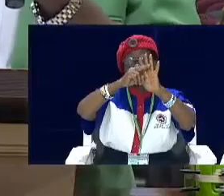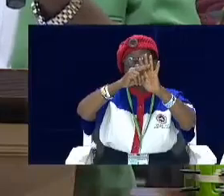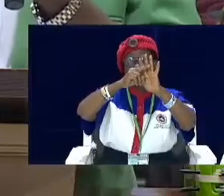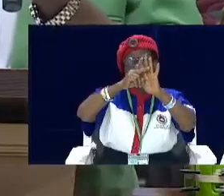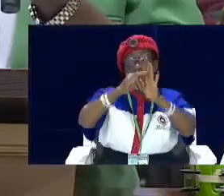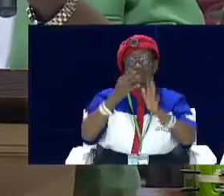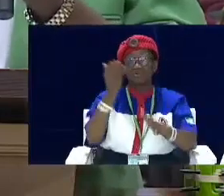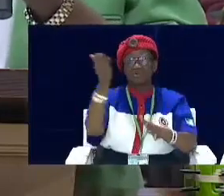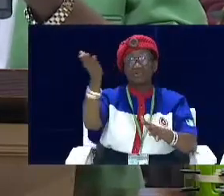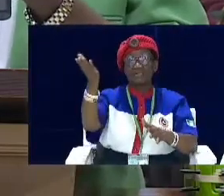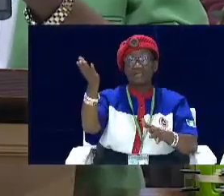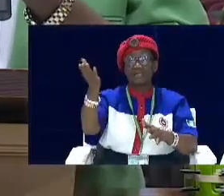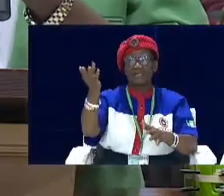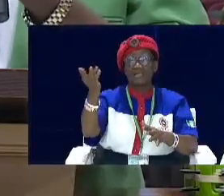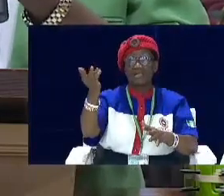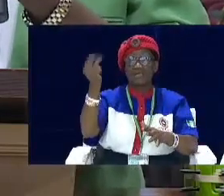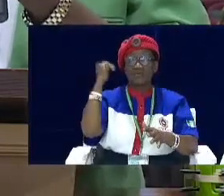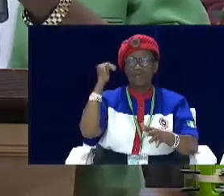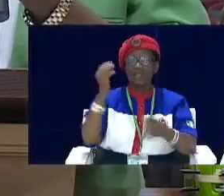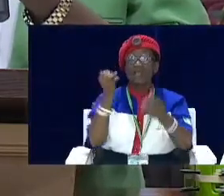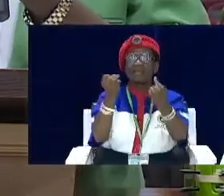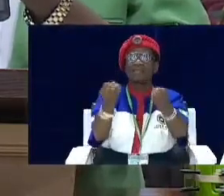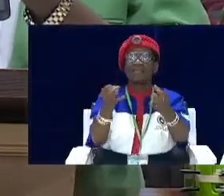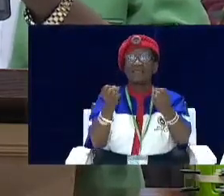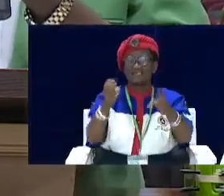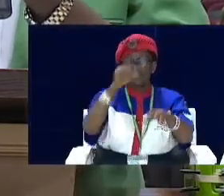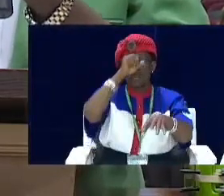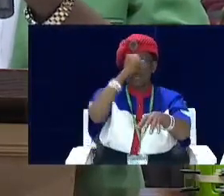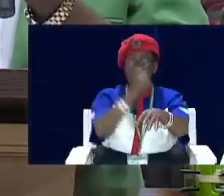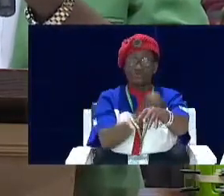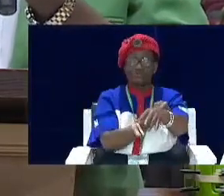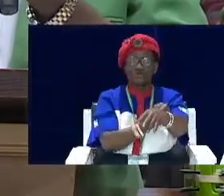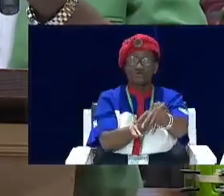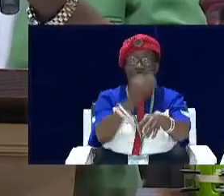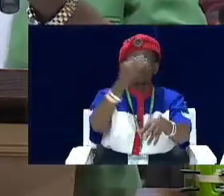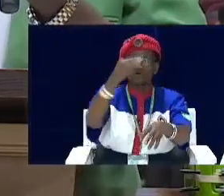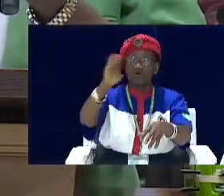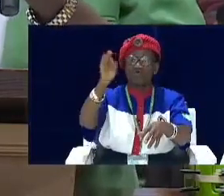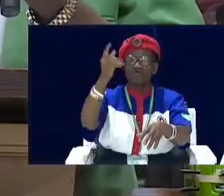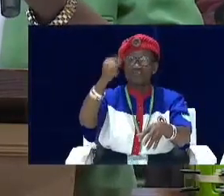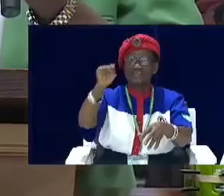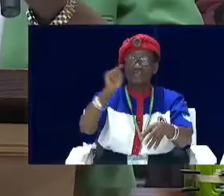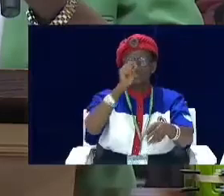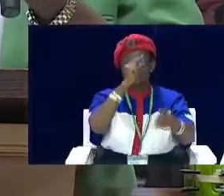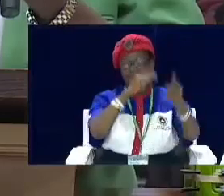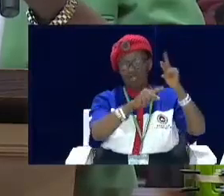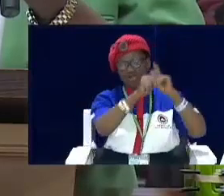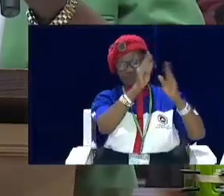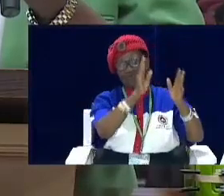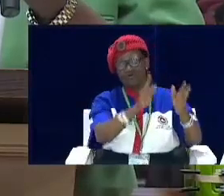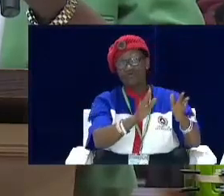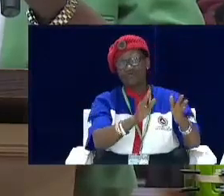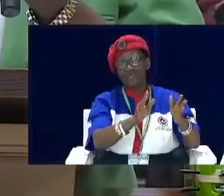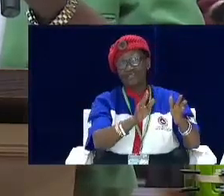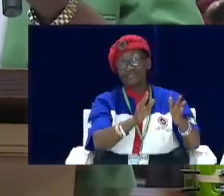were many sons of the prophets. They all knew something was